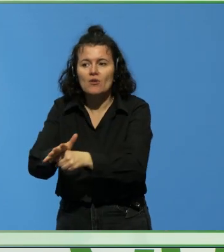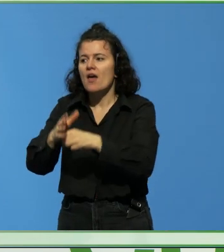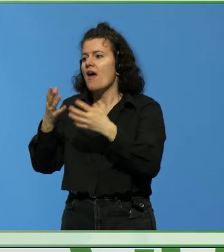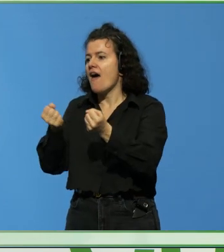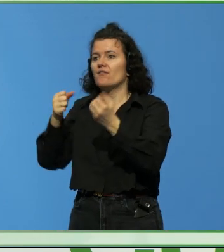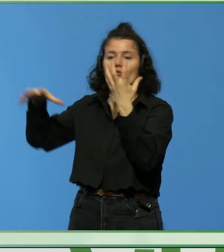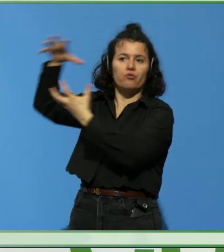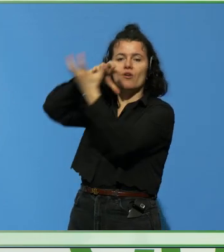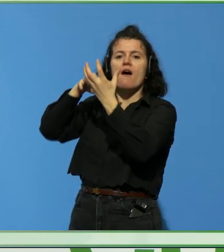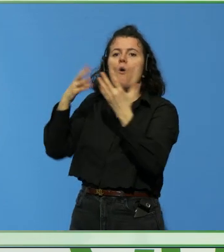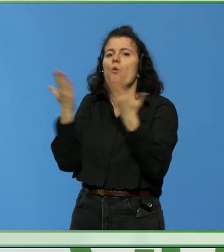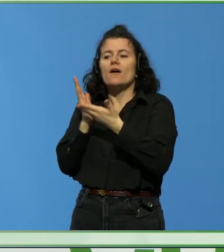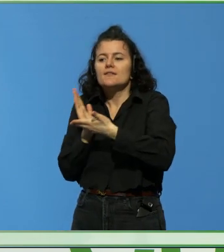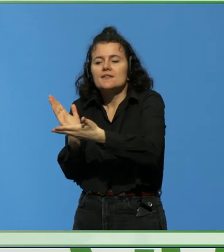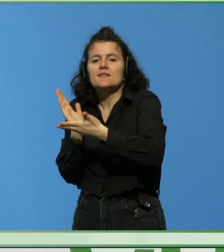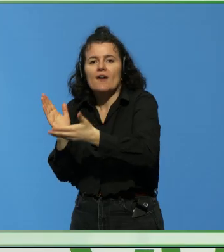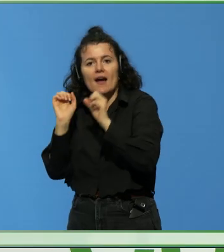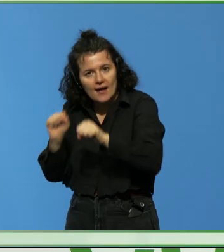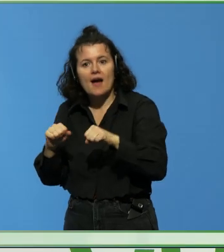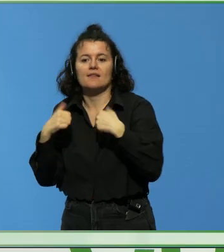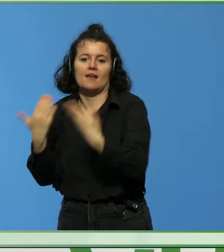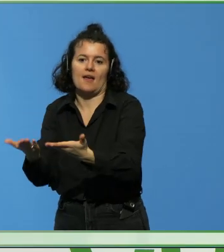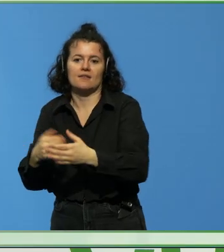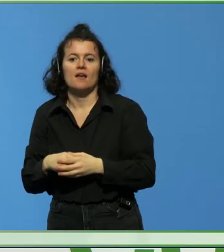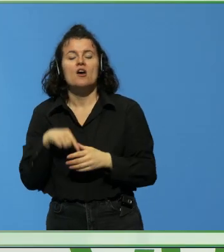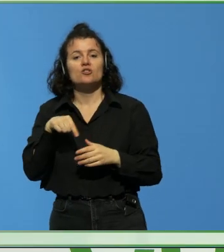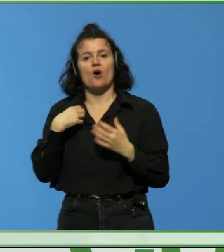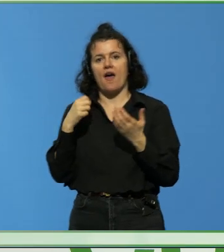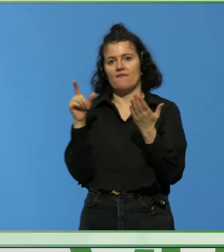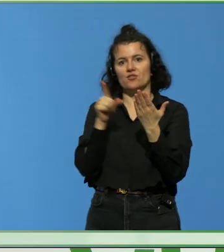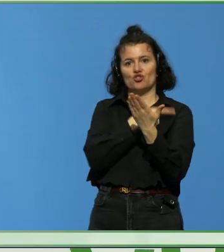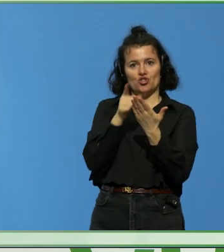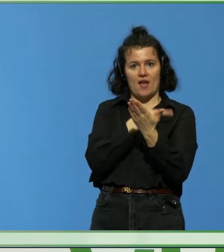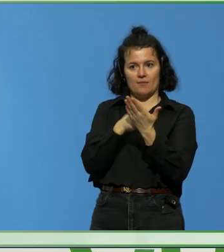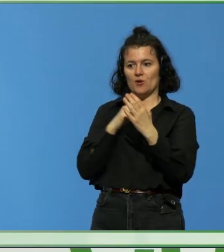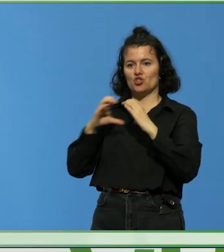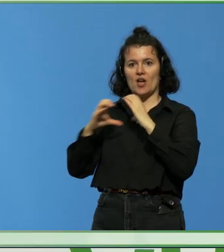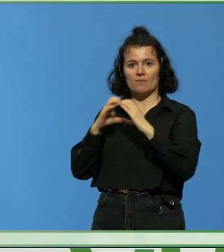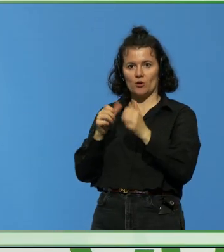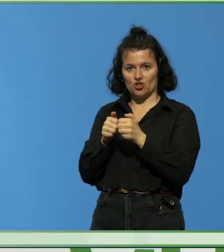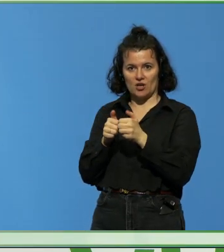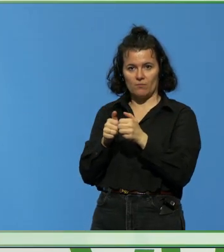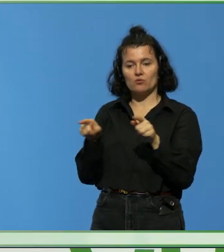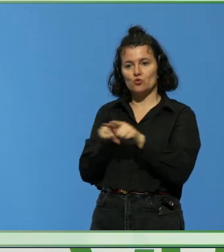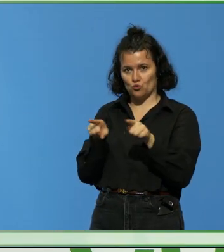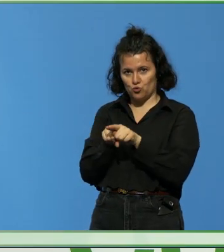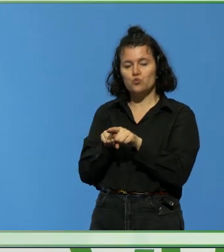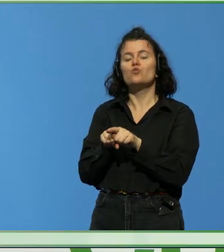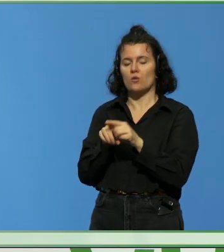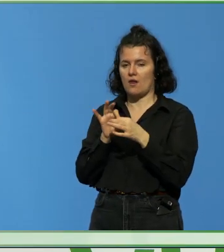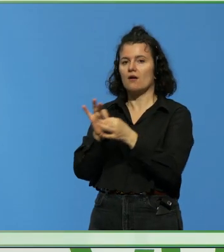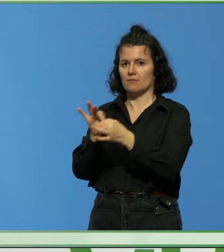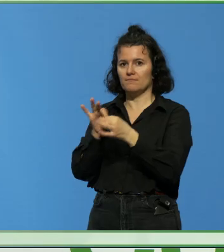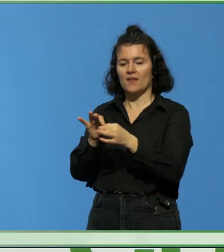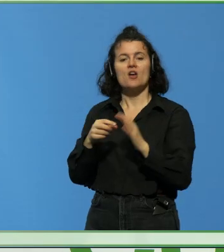this chatbot with the National Disaster Management Authorities. So they have early warning systems, like